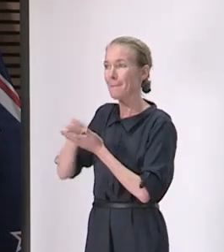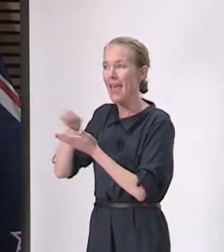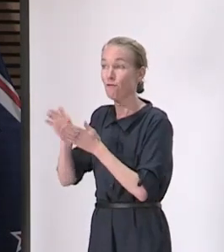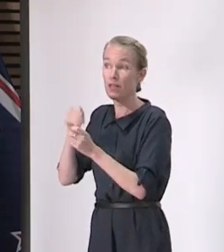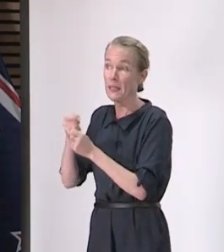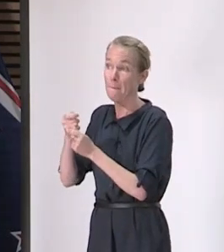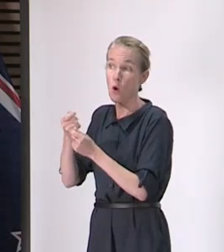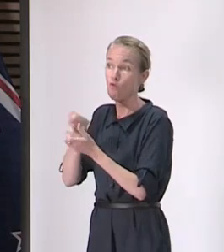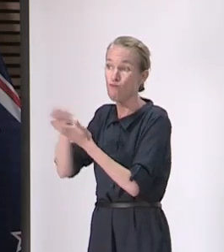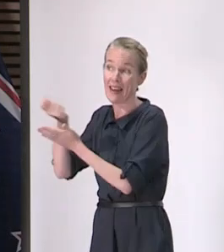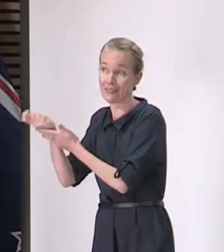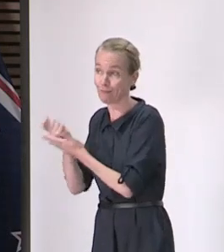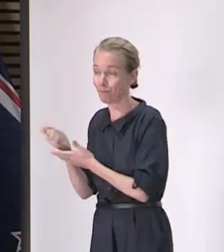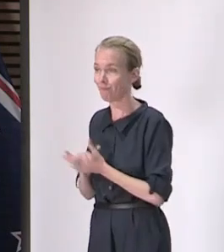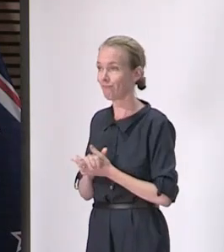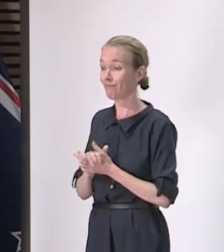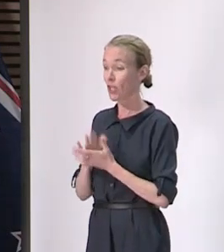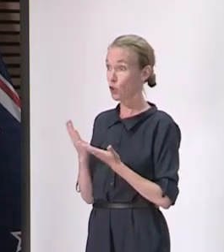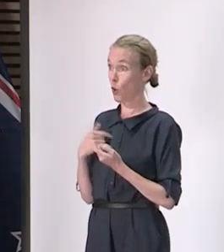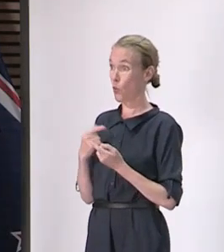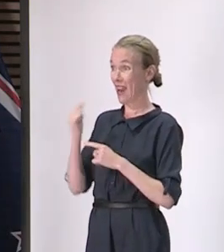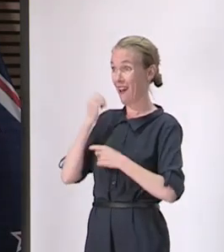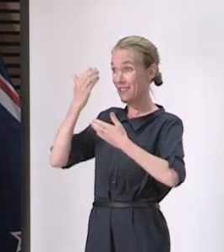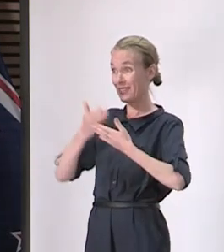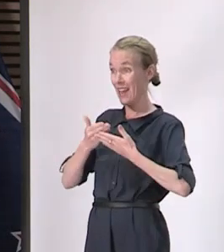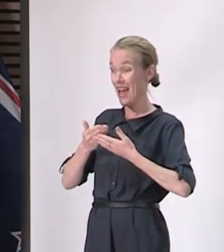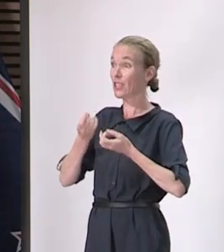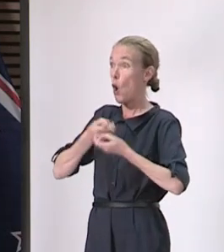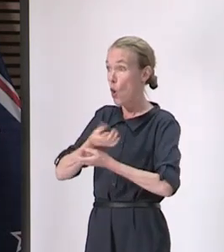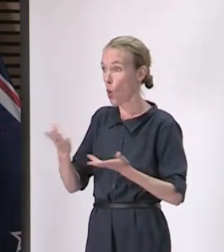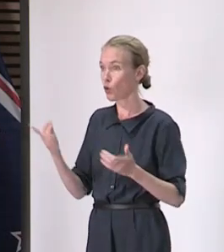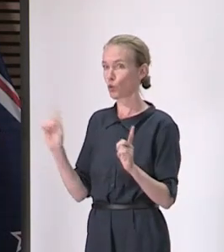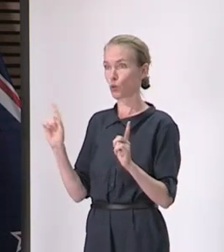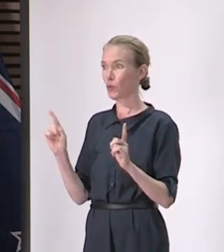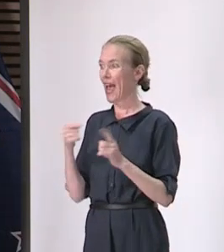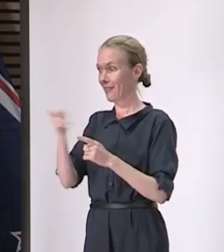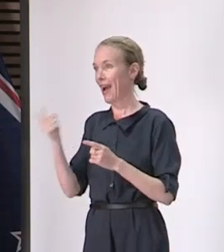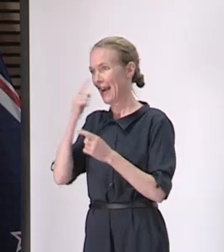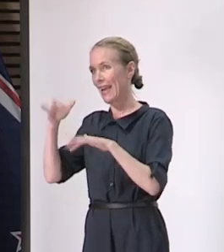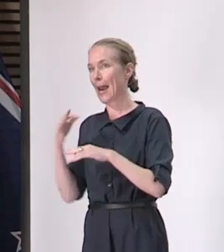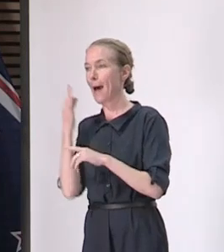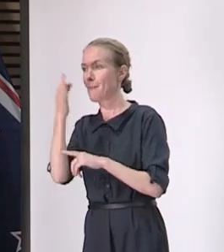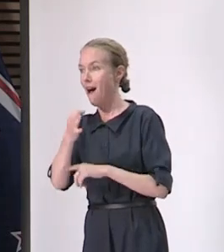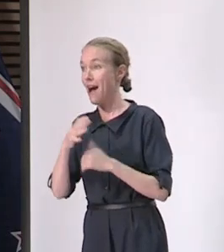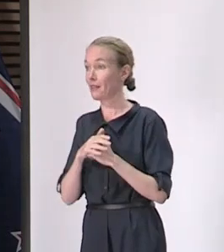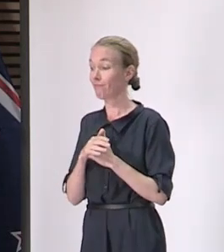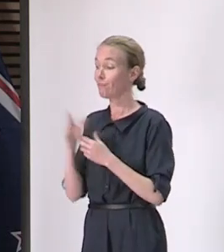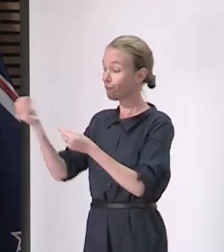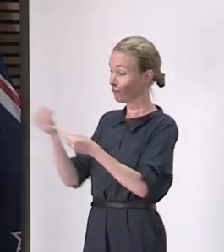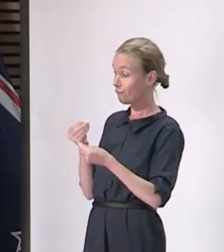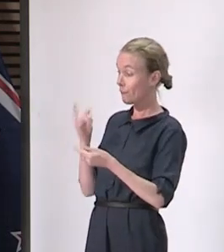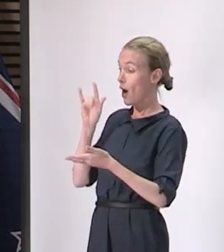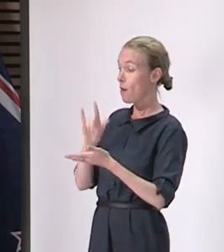last night and is able to receive applications from today. Payments will be made within 5 days of a loan being approved.